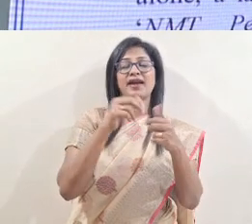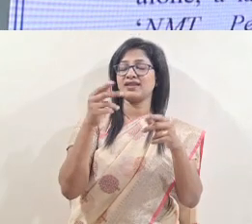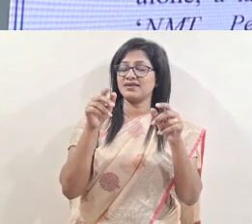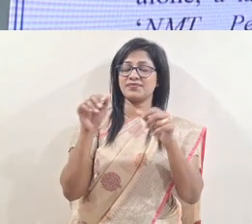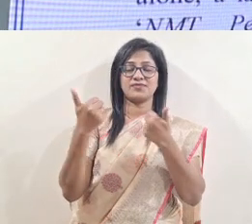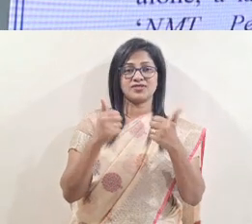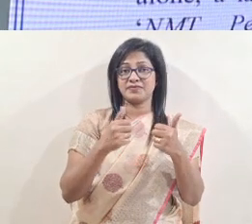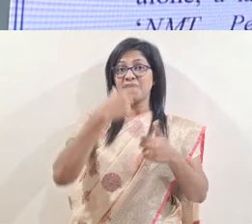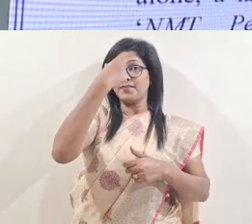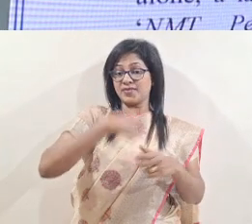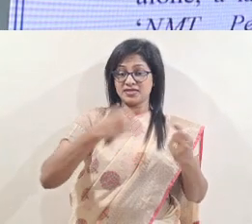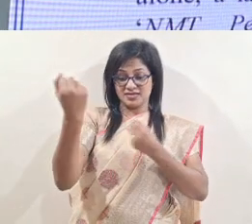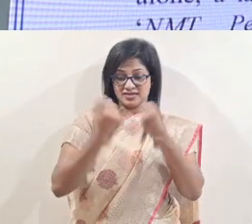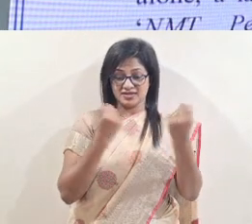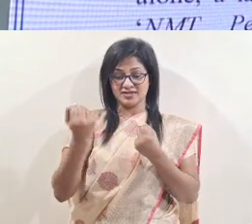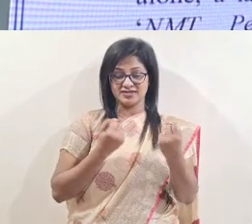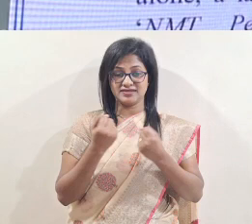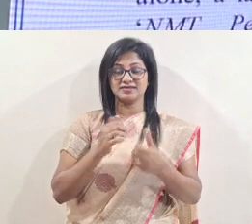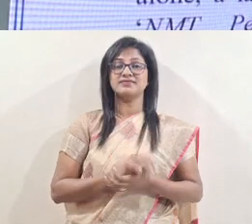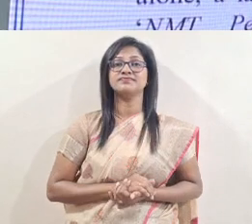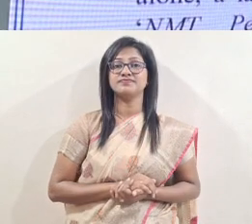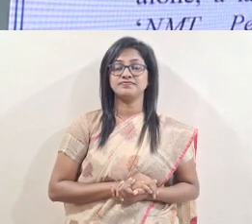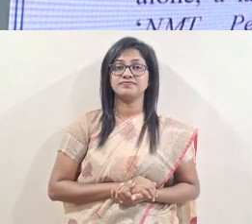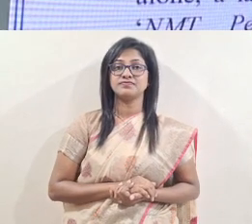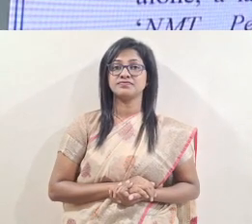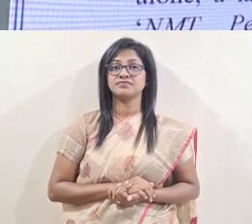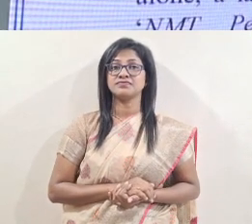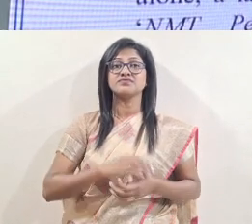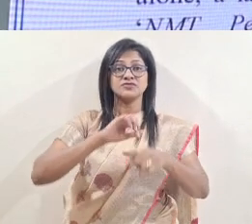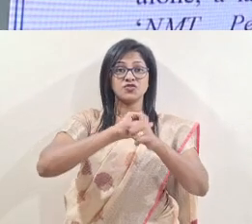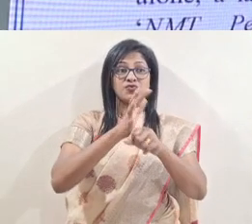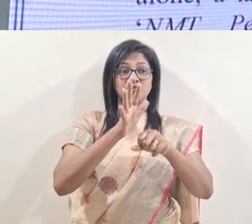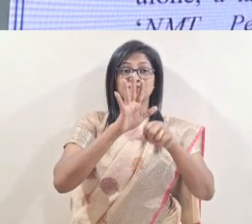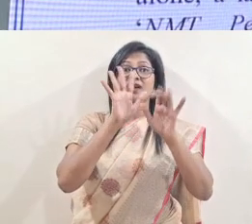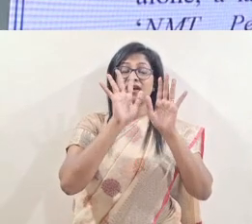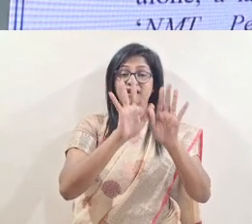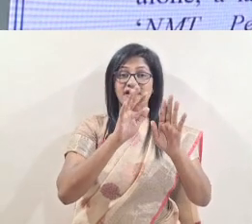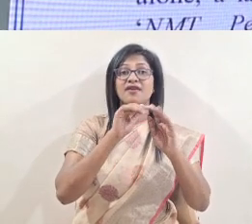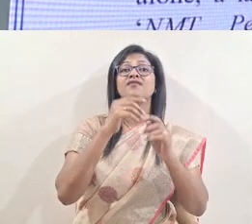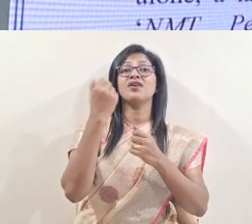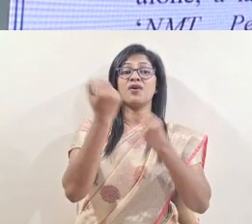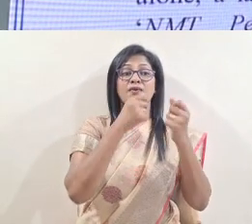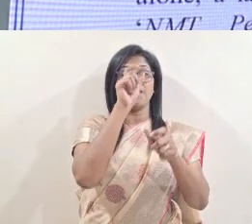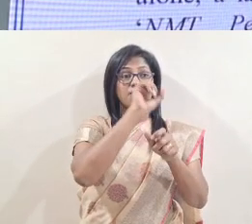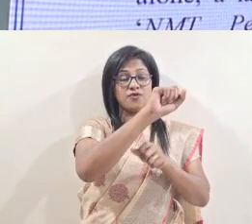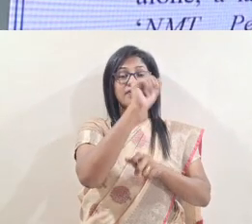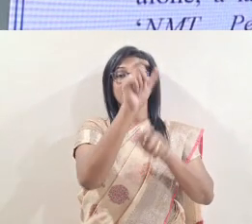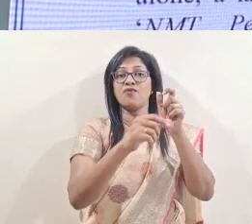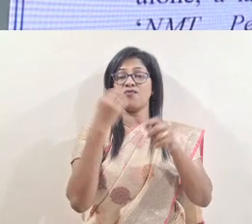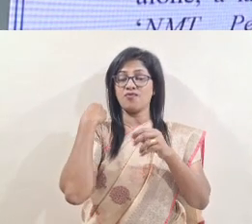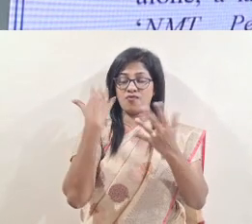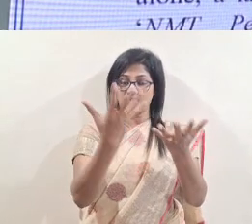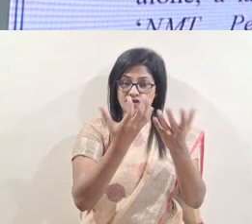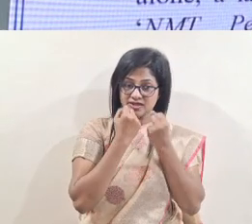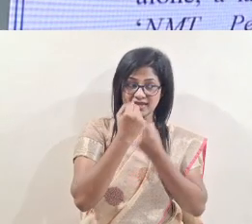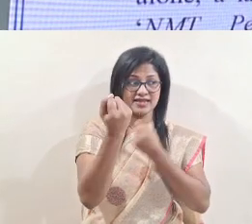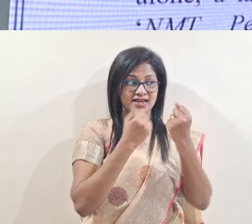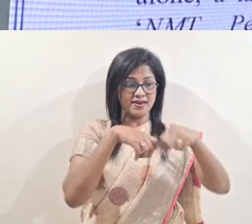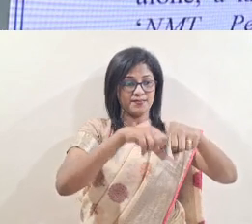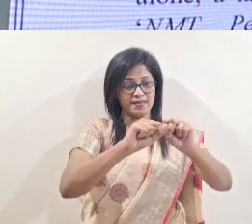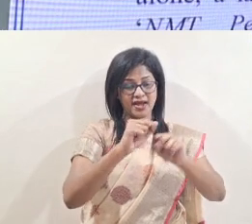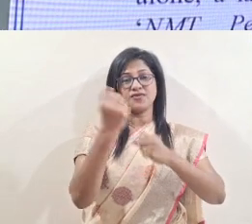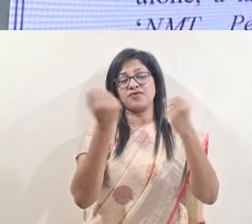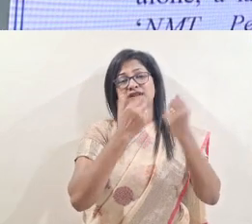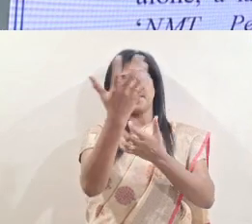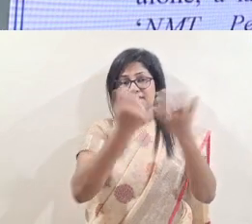we found that people during the COVID-19, they have increased their vehicle ownership. They have either purchased a two-wheeler or a four-wheeler, and they